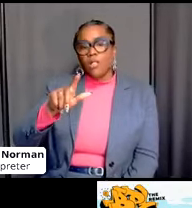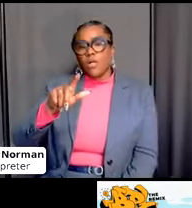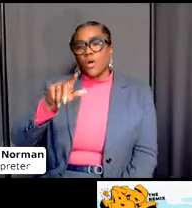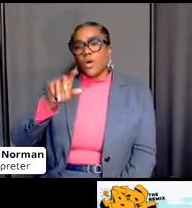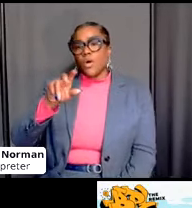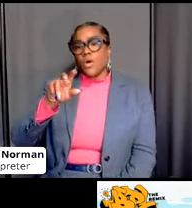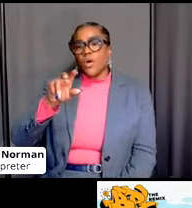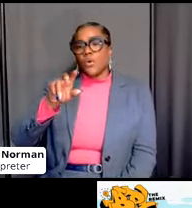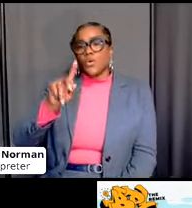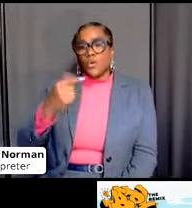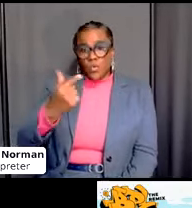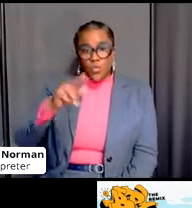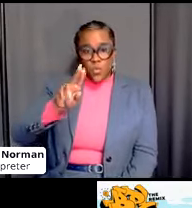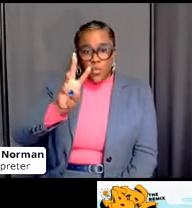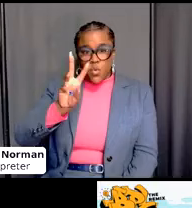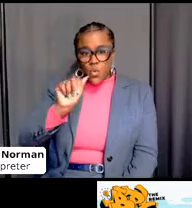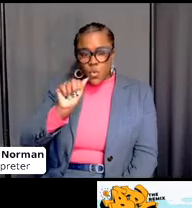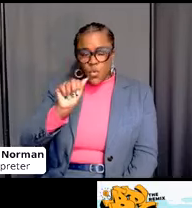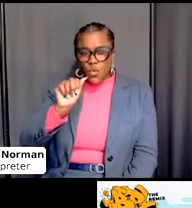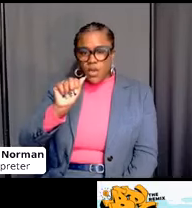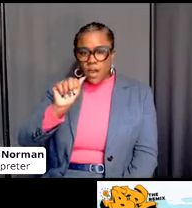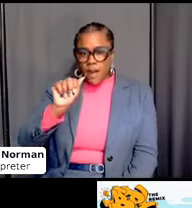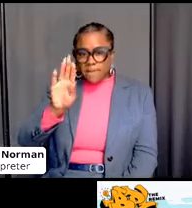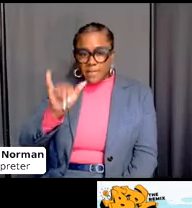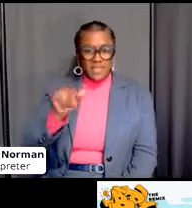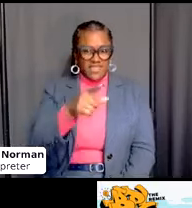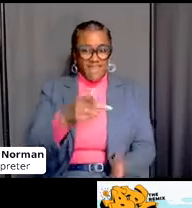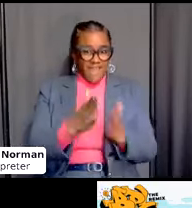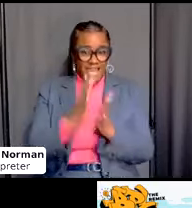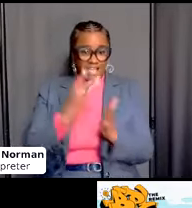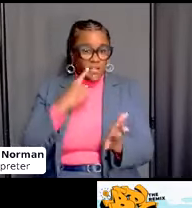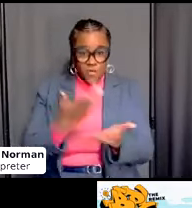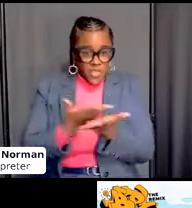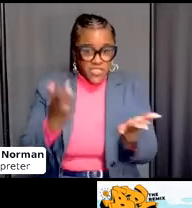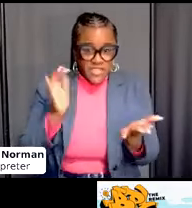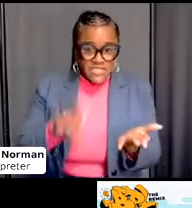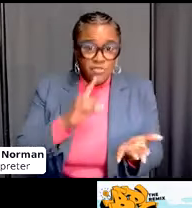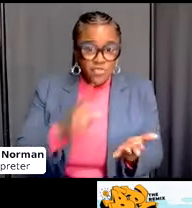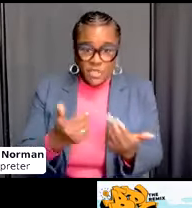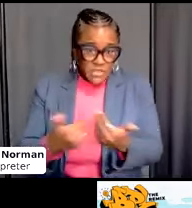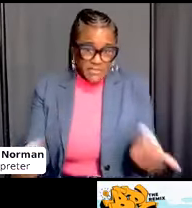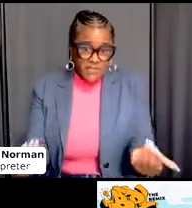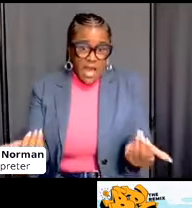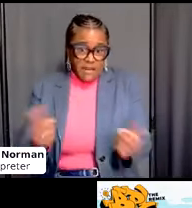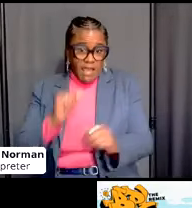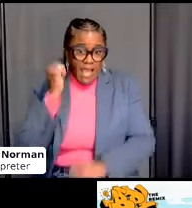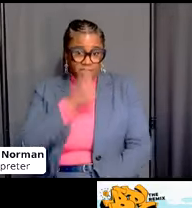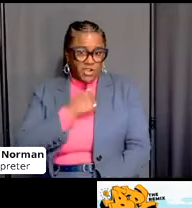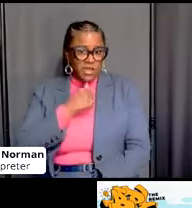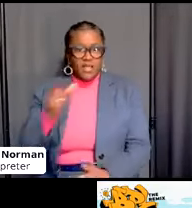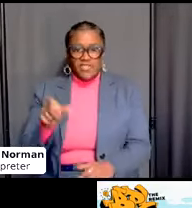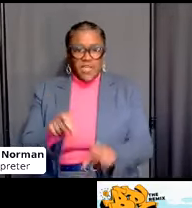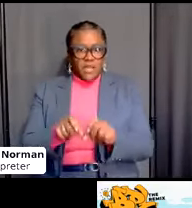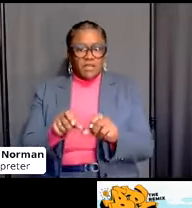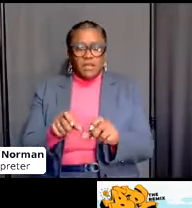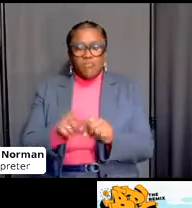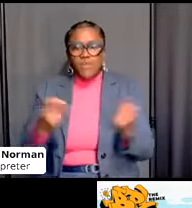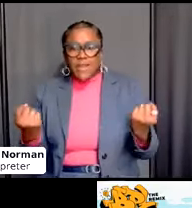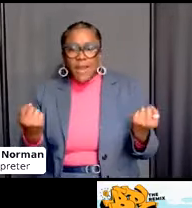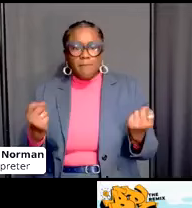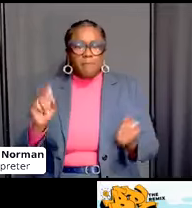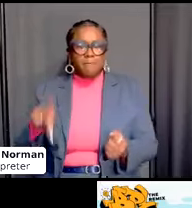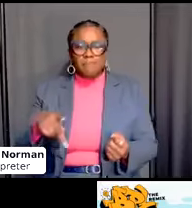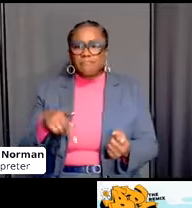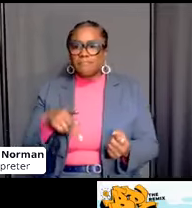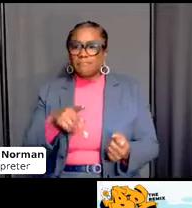has said, actually they call for things that really would divide up Africa. They'll break up the Congo. They would cover some of